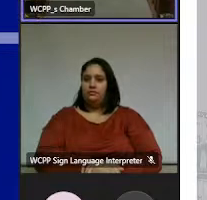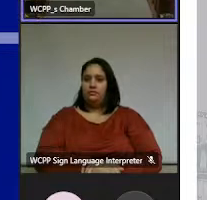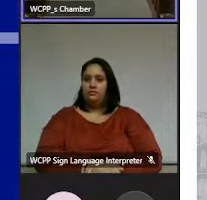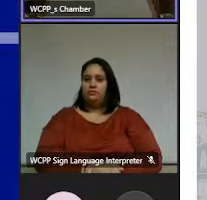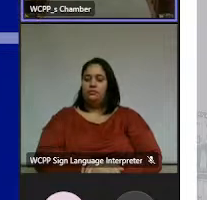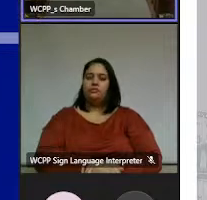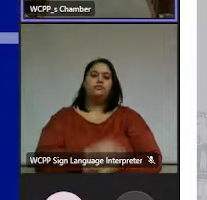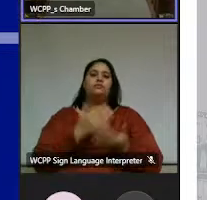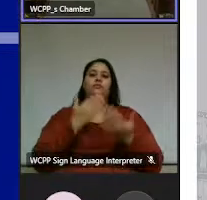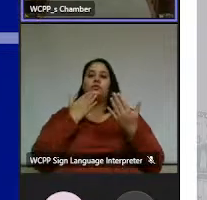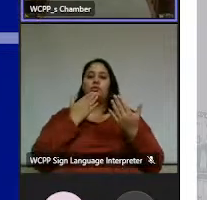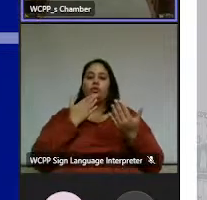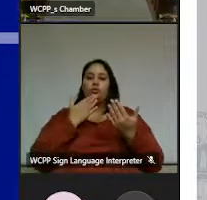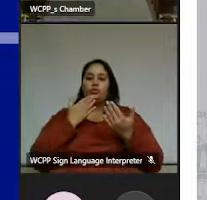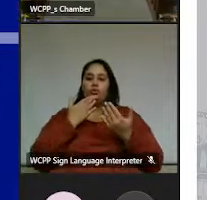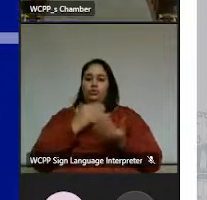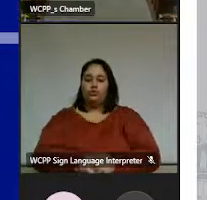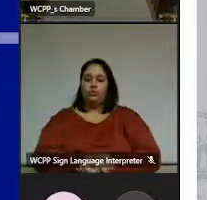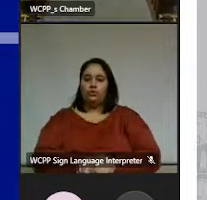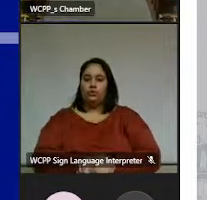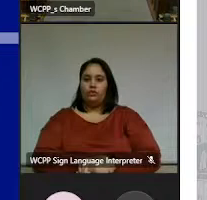Thank you so much again. That